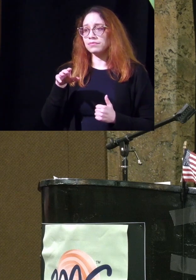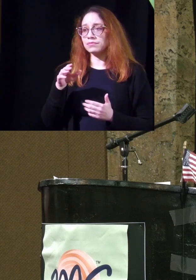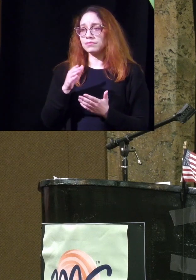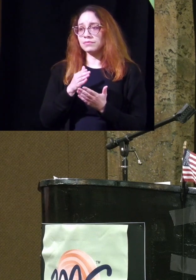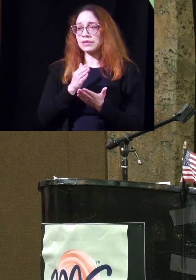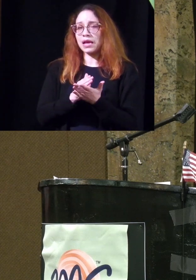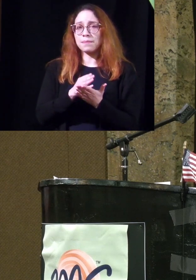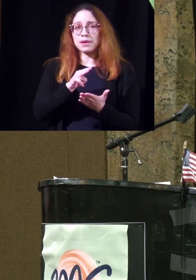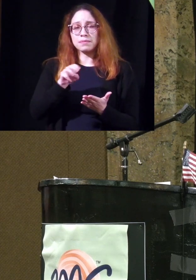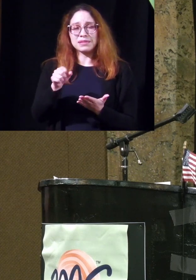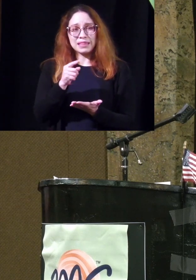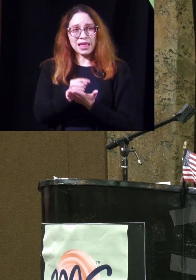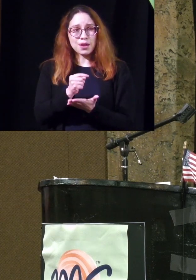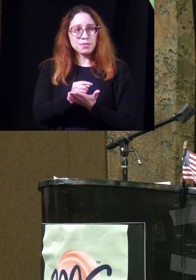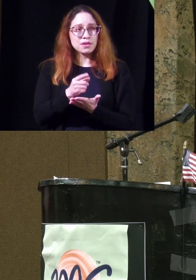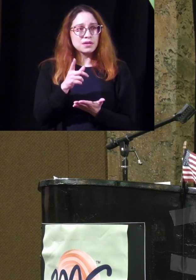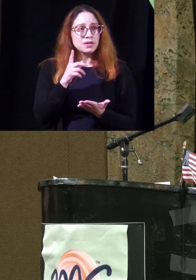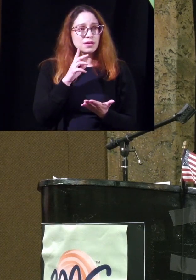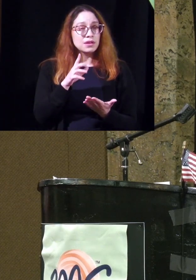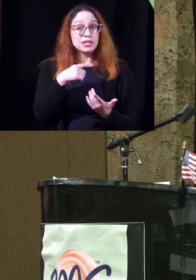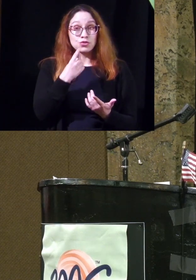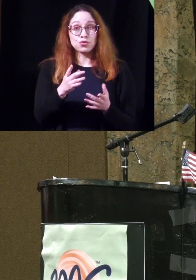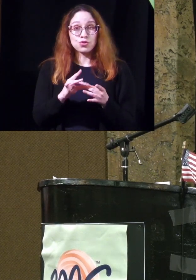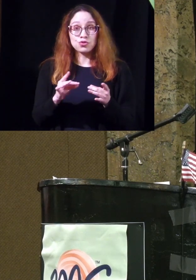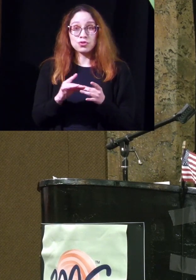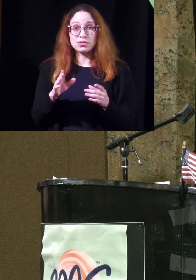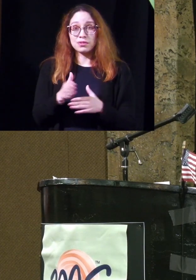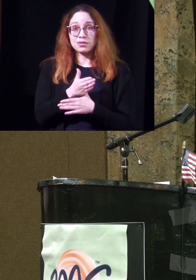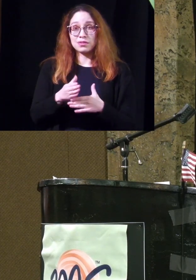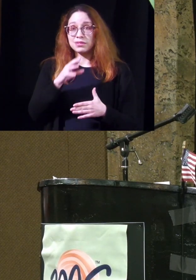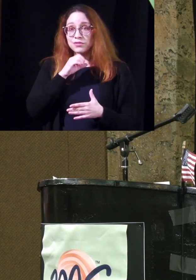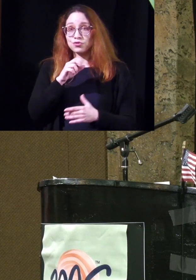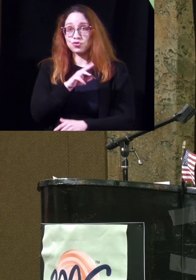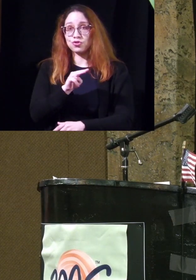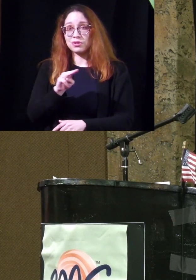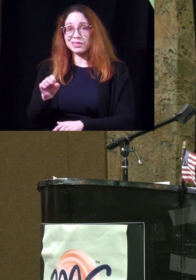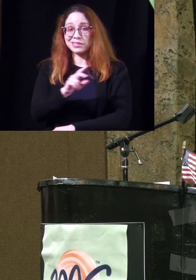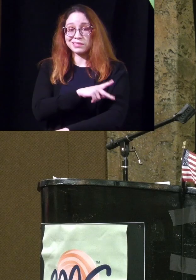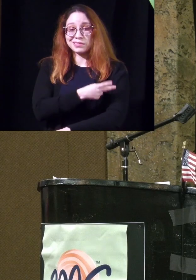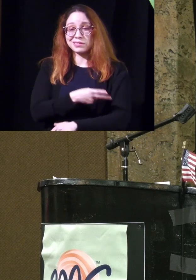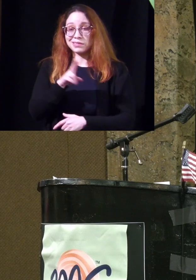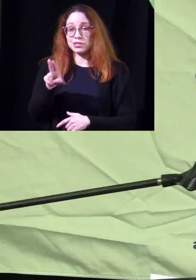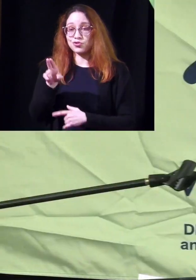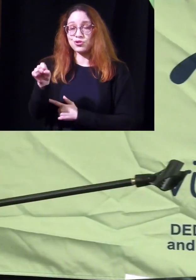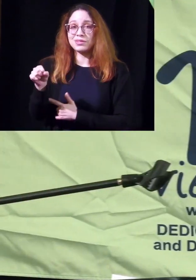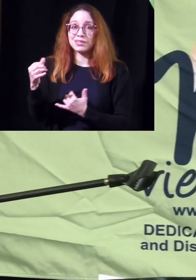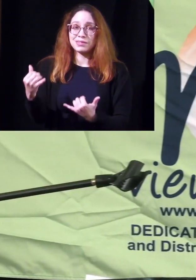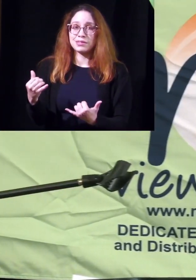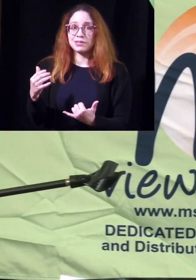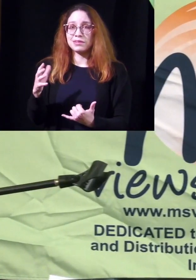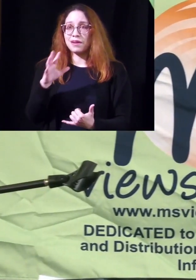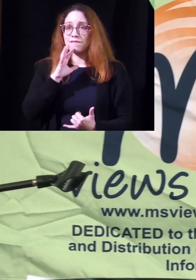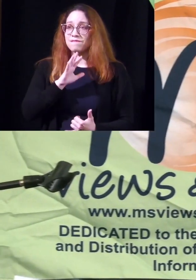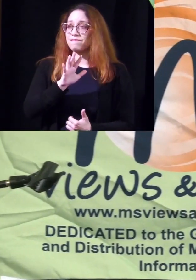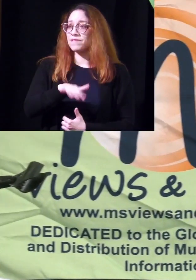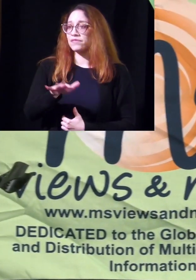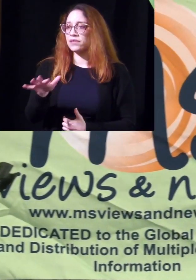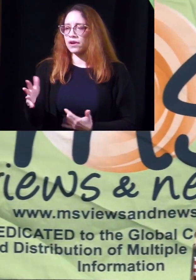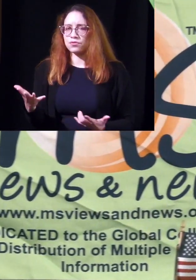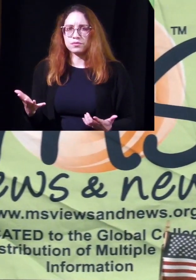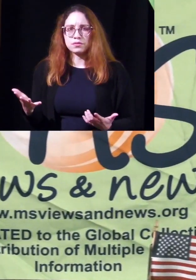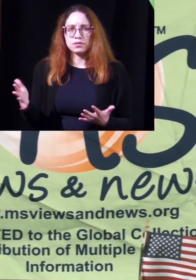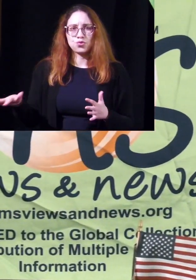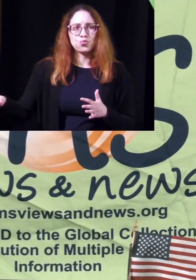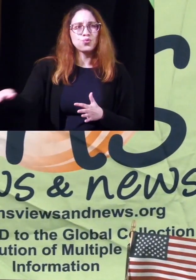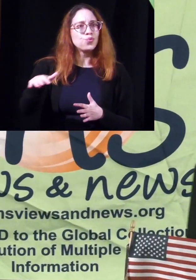older MS patients. I mentioned to you before that the average age of an MS patient in the United States now is 55. So we look around the